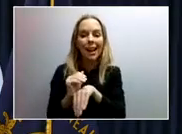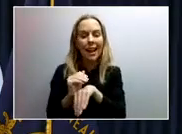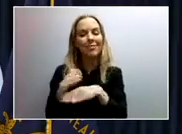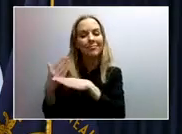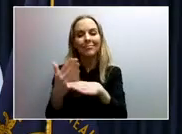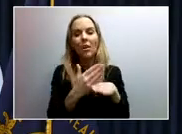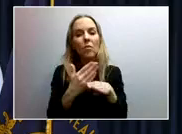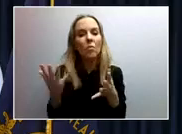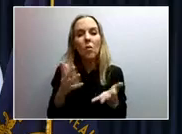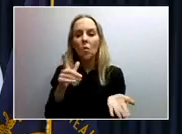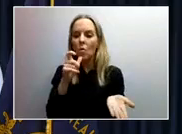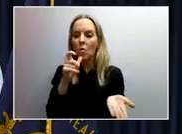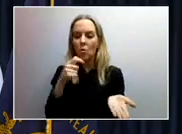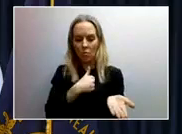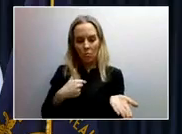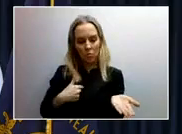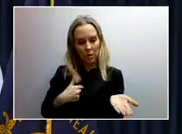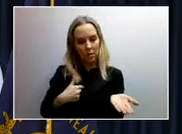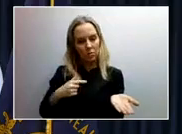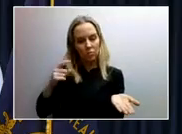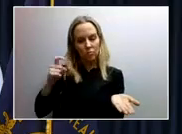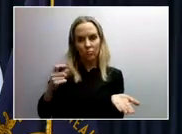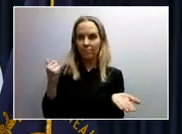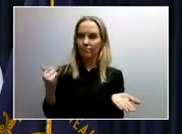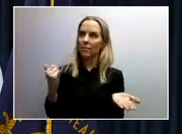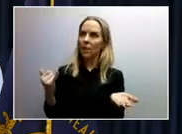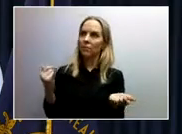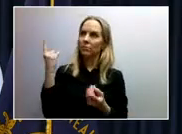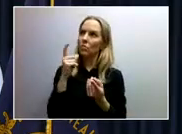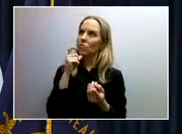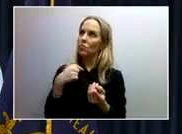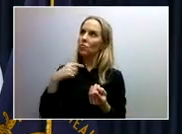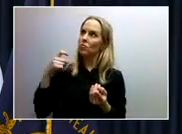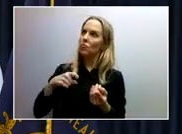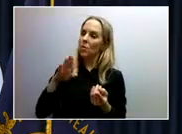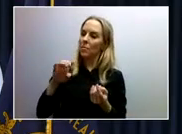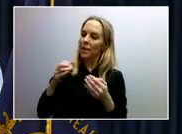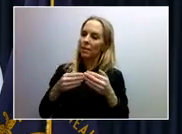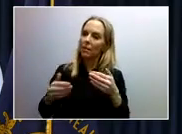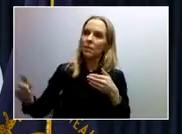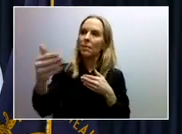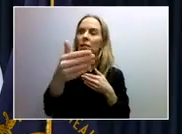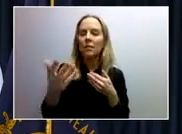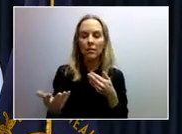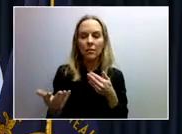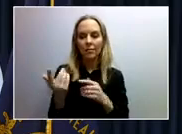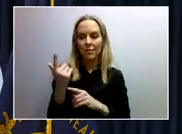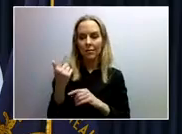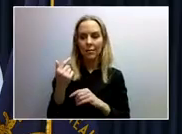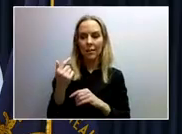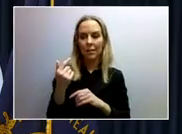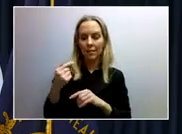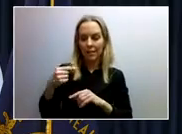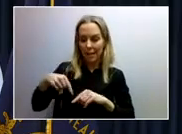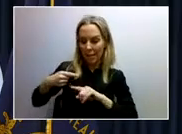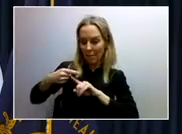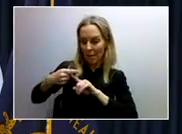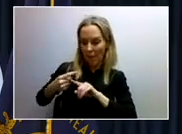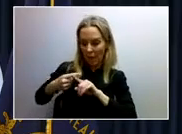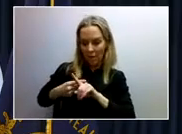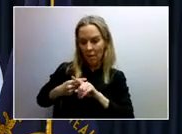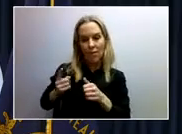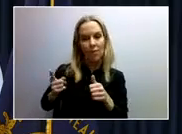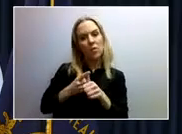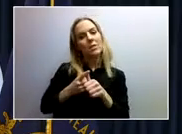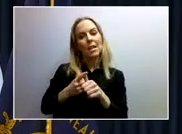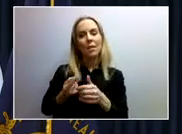we ought to be moving forward. And last month, it's the first time I've ever stood in what used to